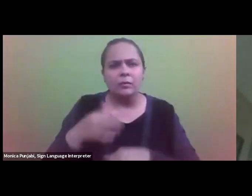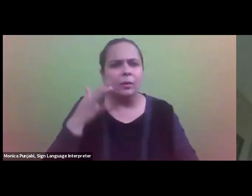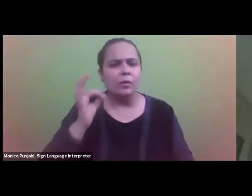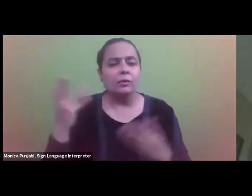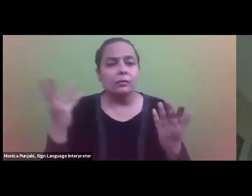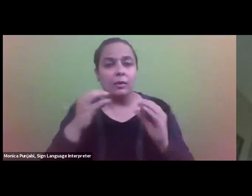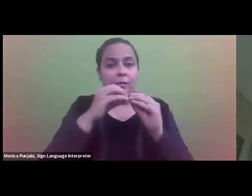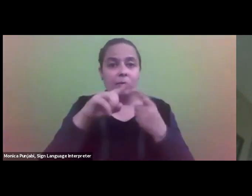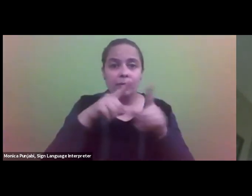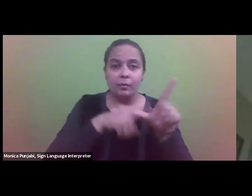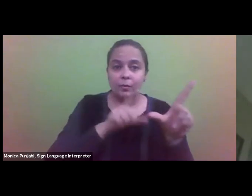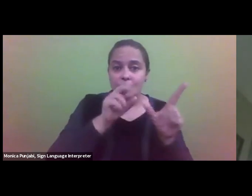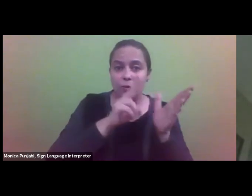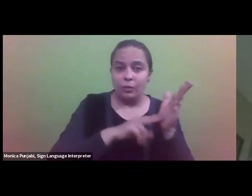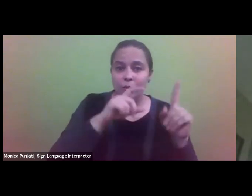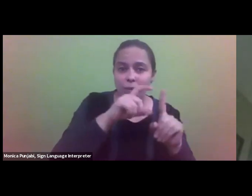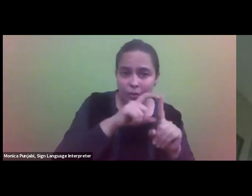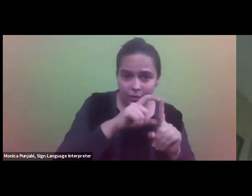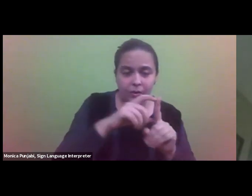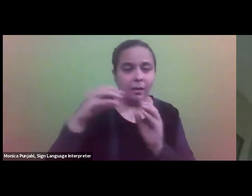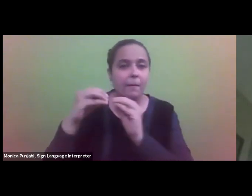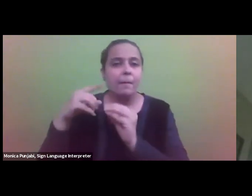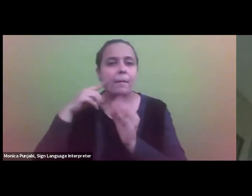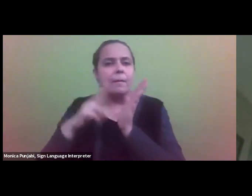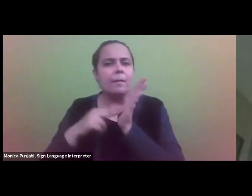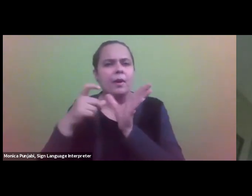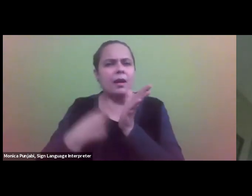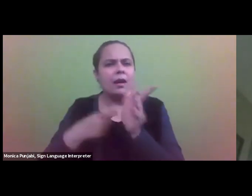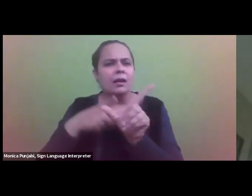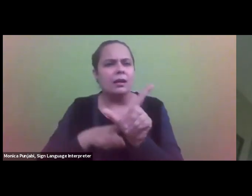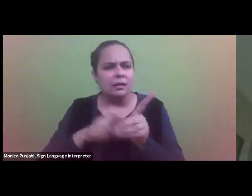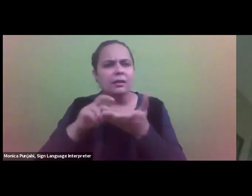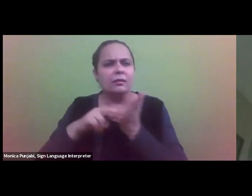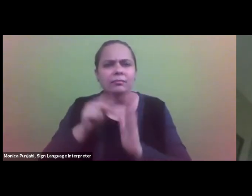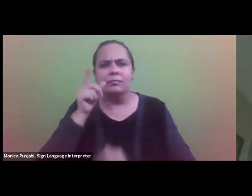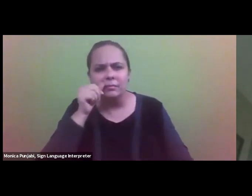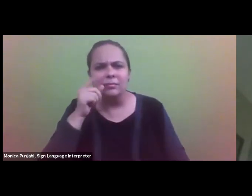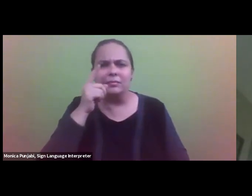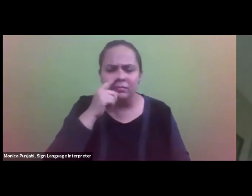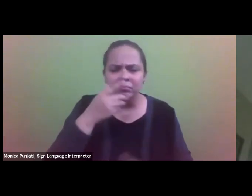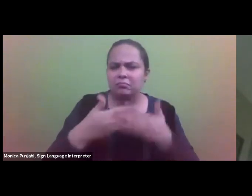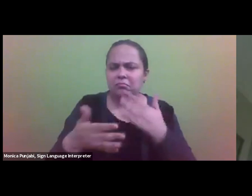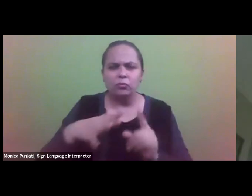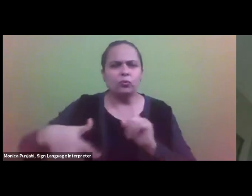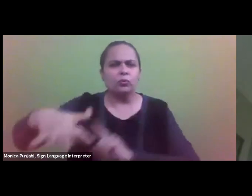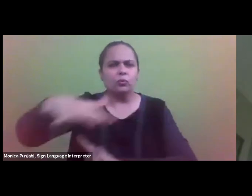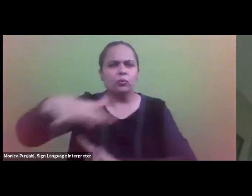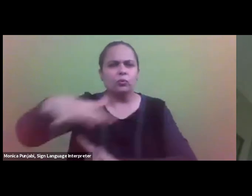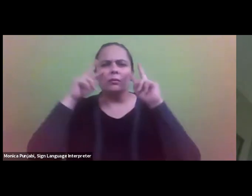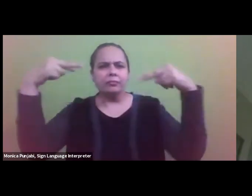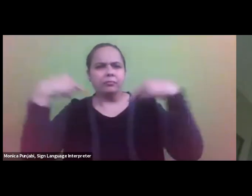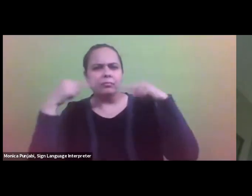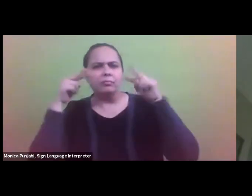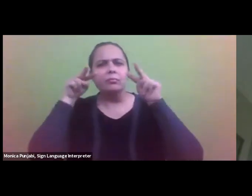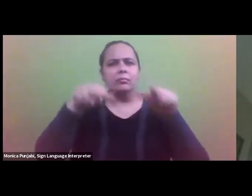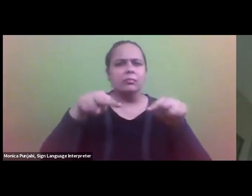This series aspires to help us better understand how we can create a society where we all feel welcome to be